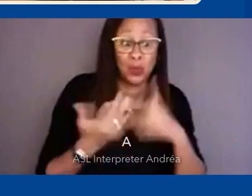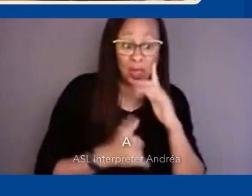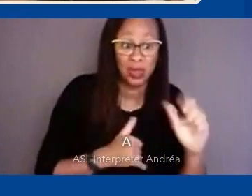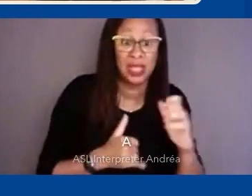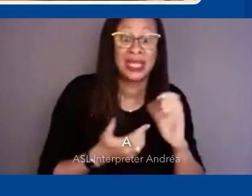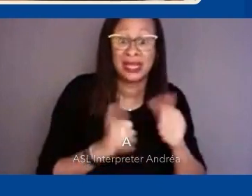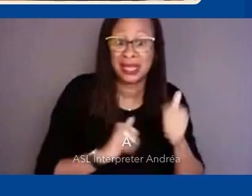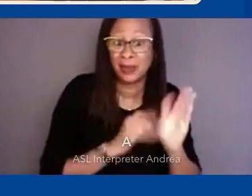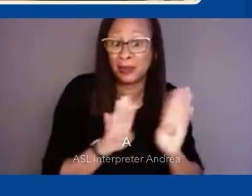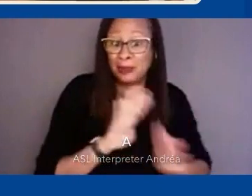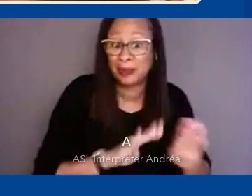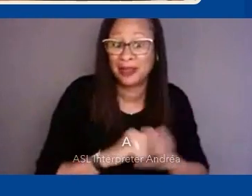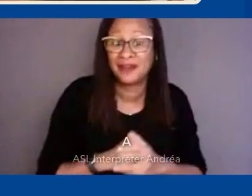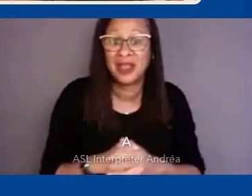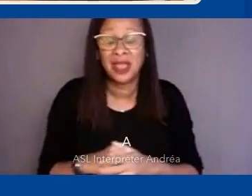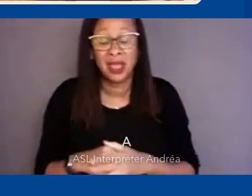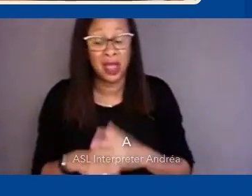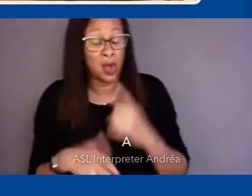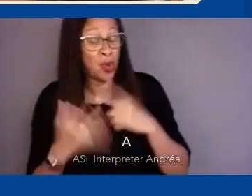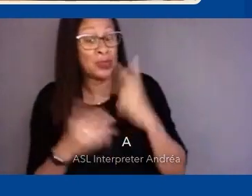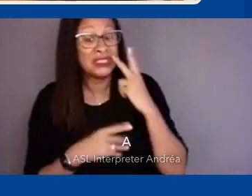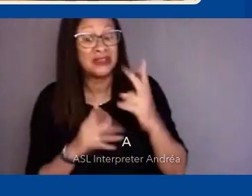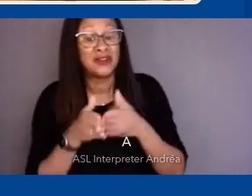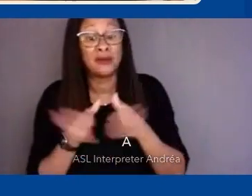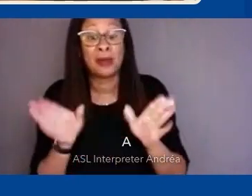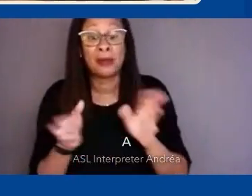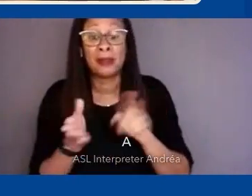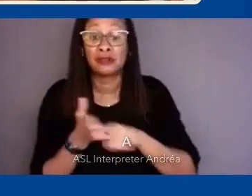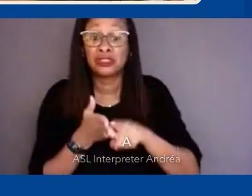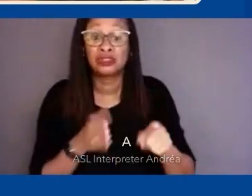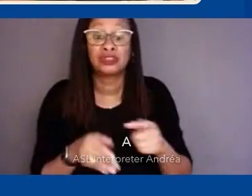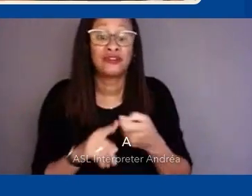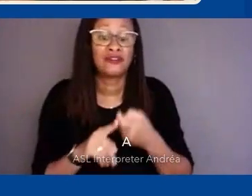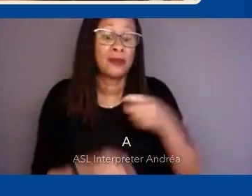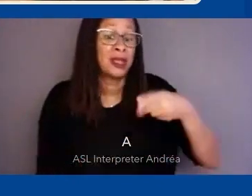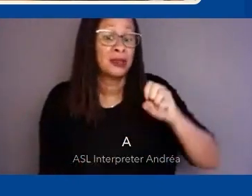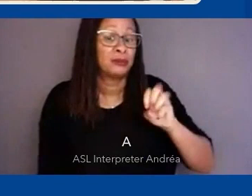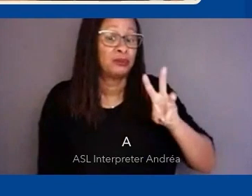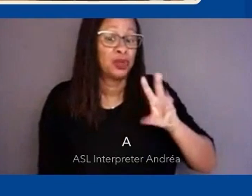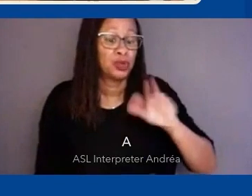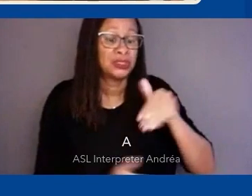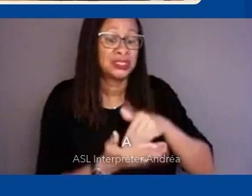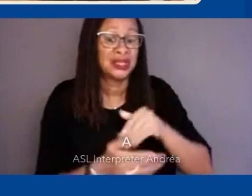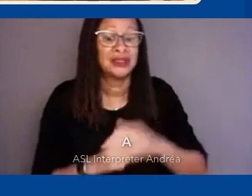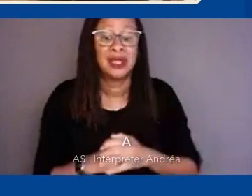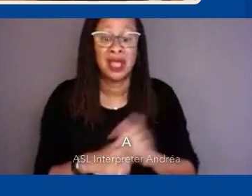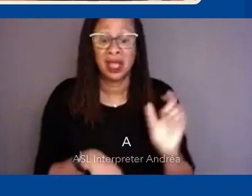public research from like the Pew Center, that public impression of Muslims is very, very, very